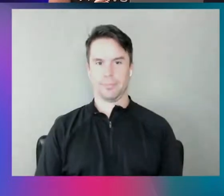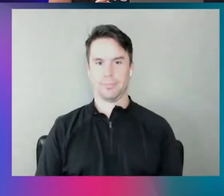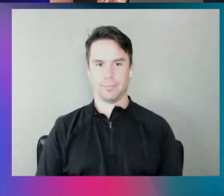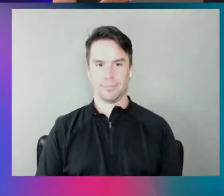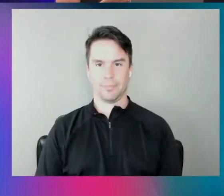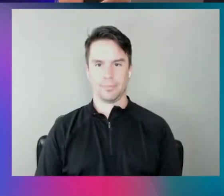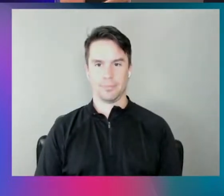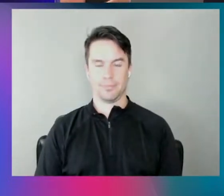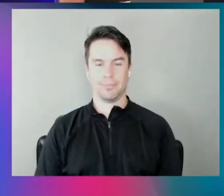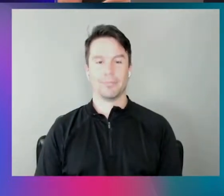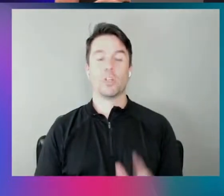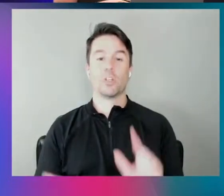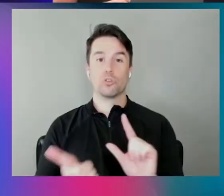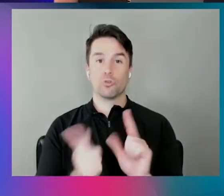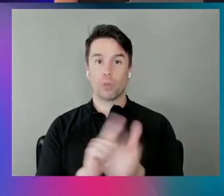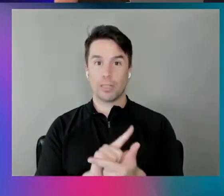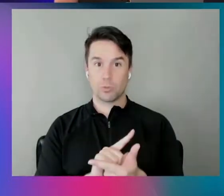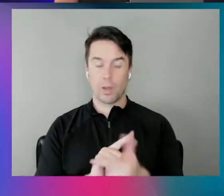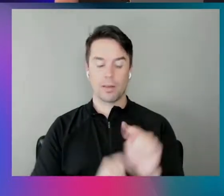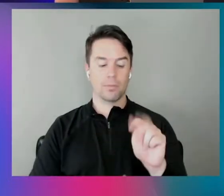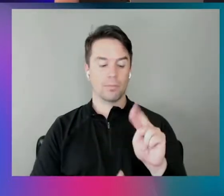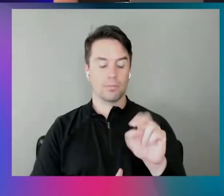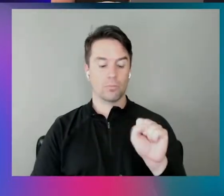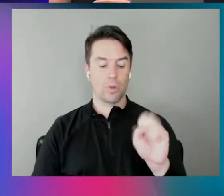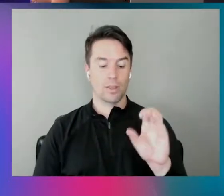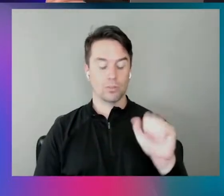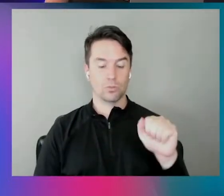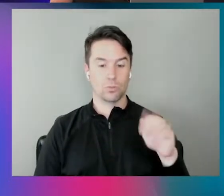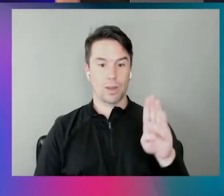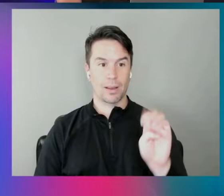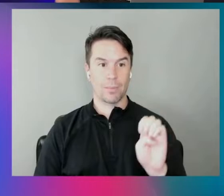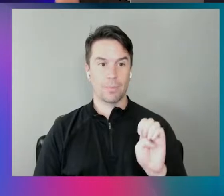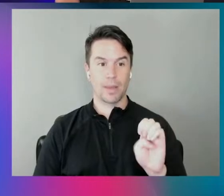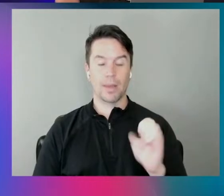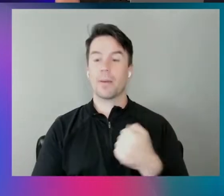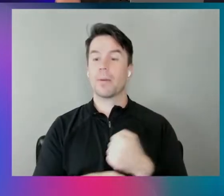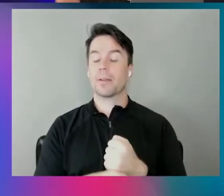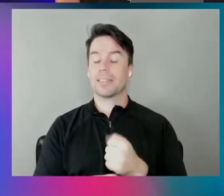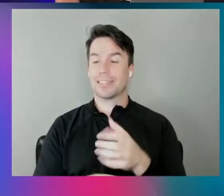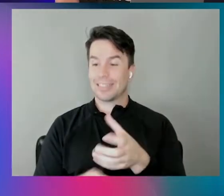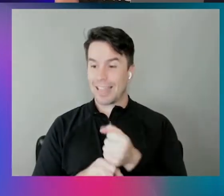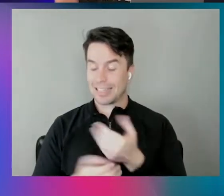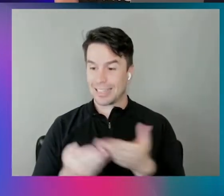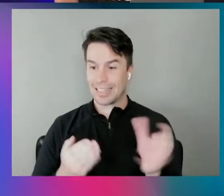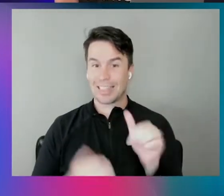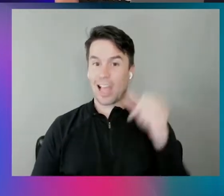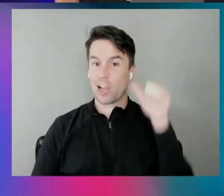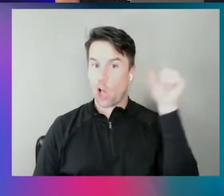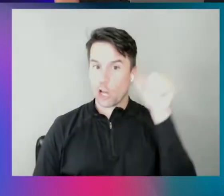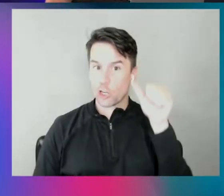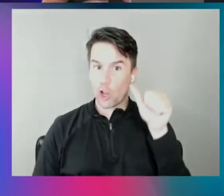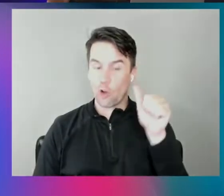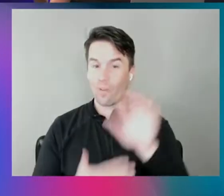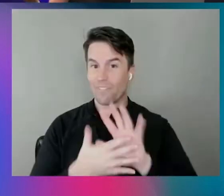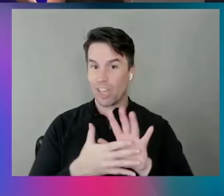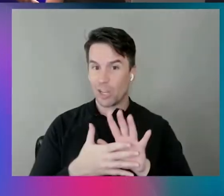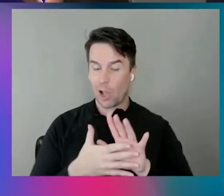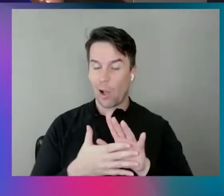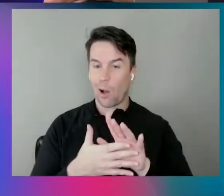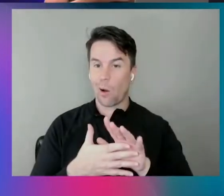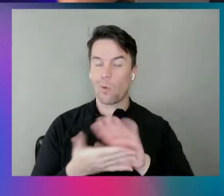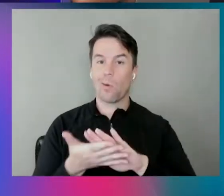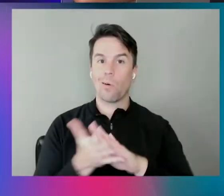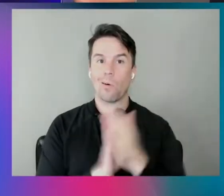Transcribe takes things like audio and video and makes it text. Okay. Did I do it? You did it. That could be one